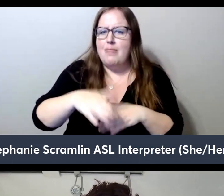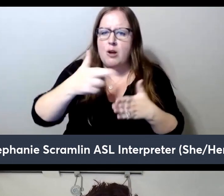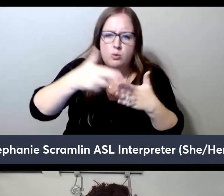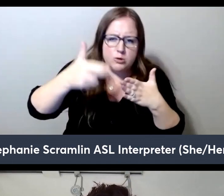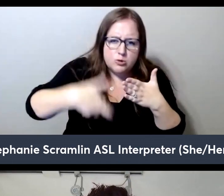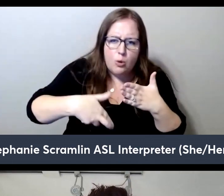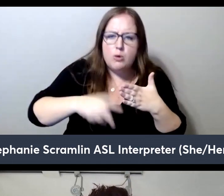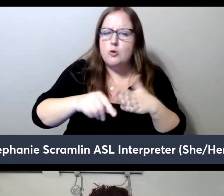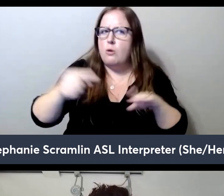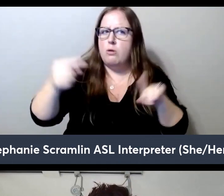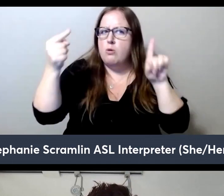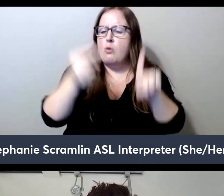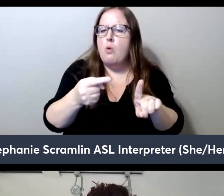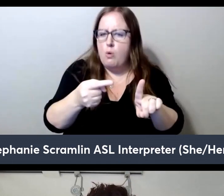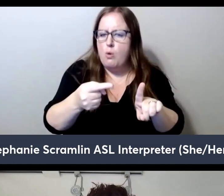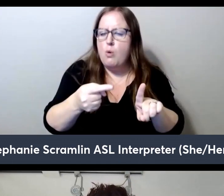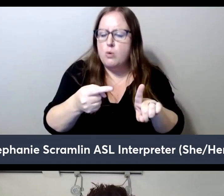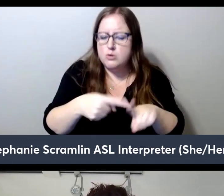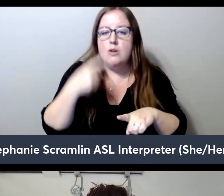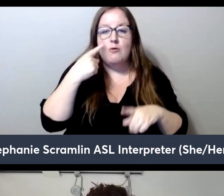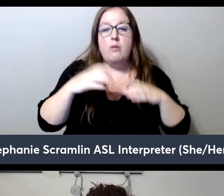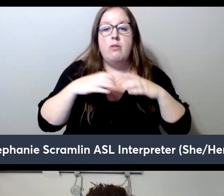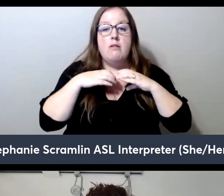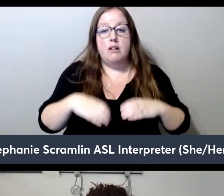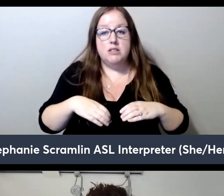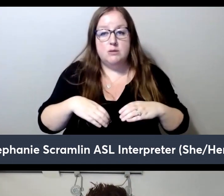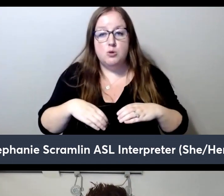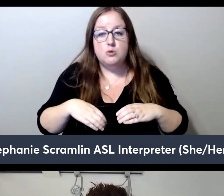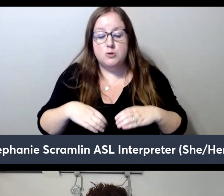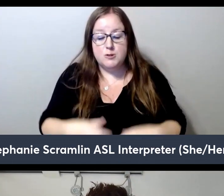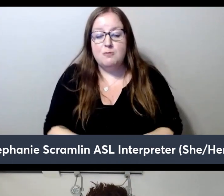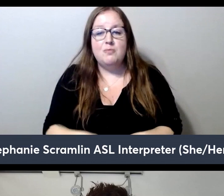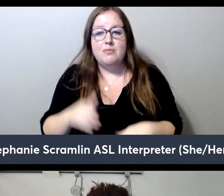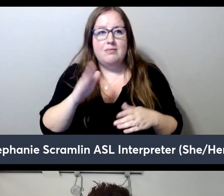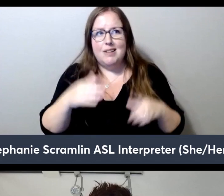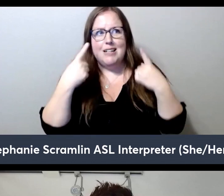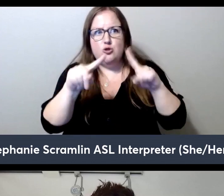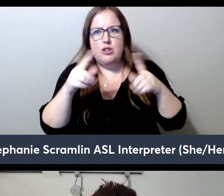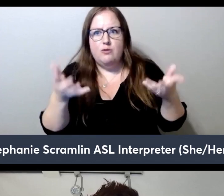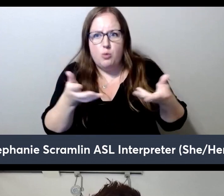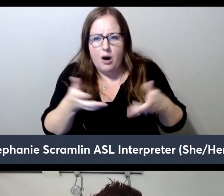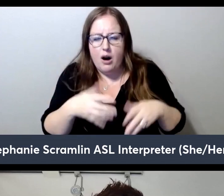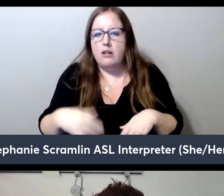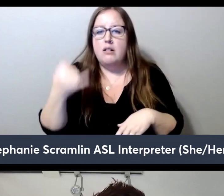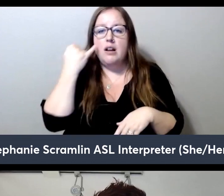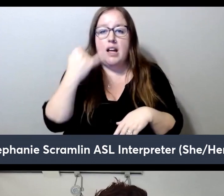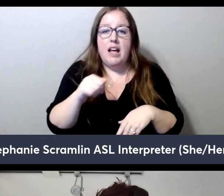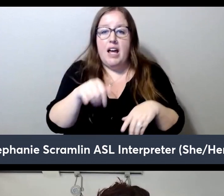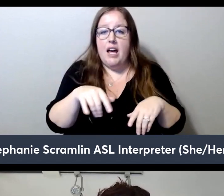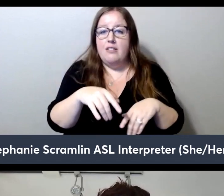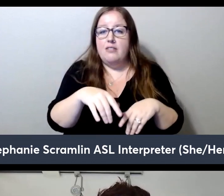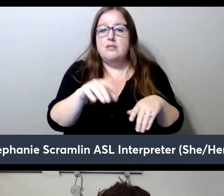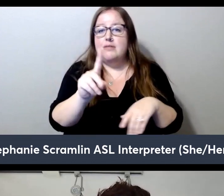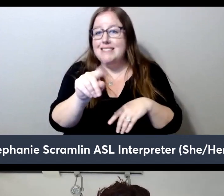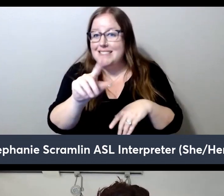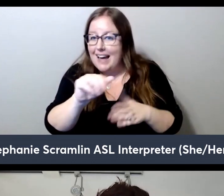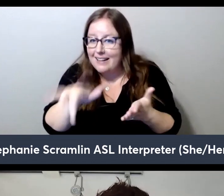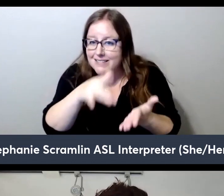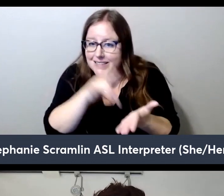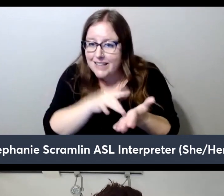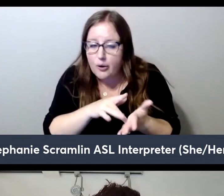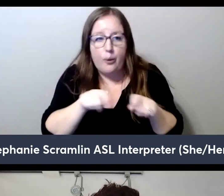the objectives or goals the customers are looking to achieve, whether it's exiting a data center by the end of the year, or launching